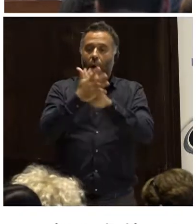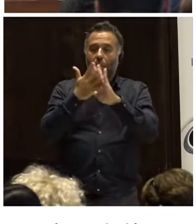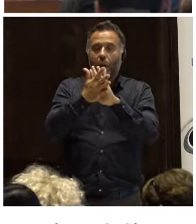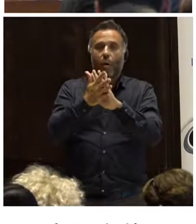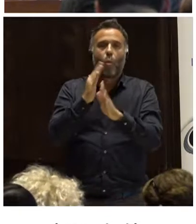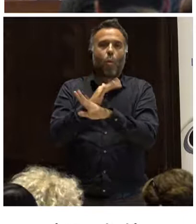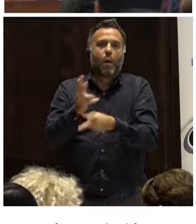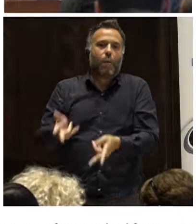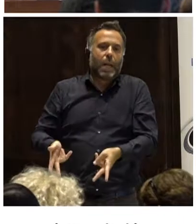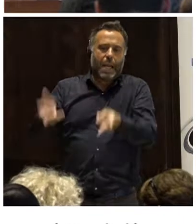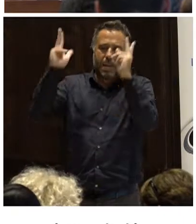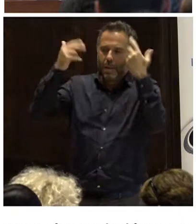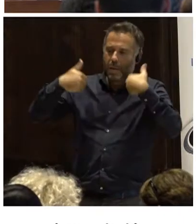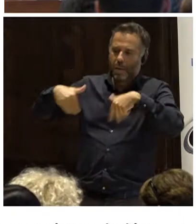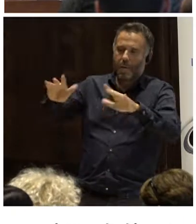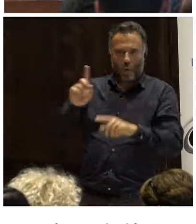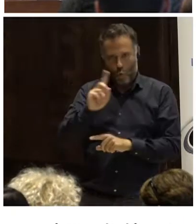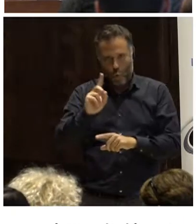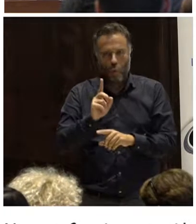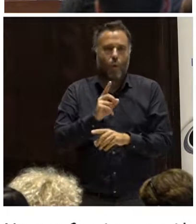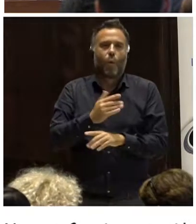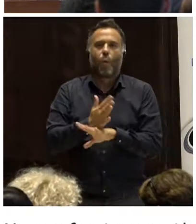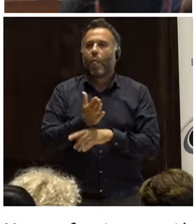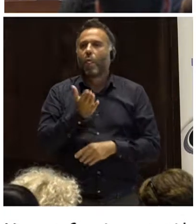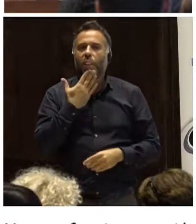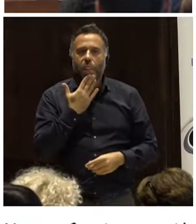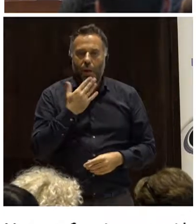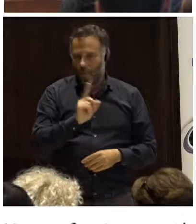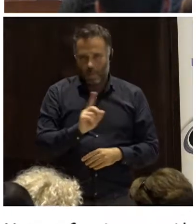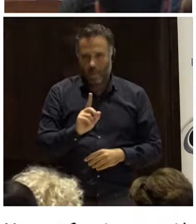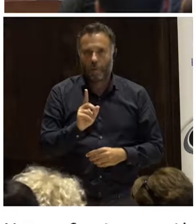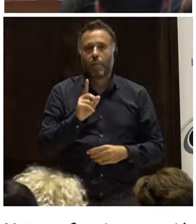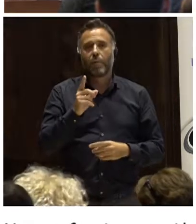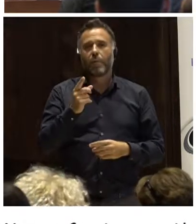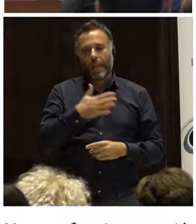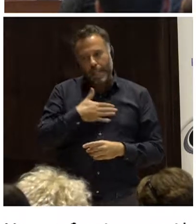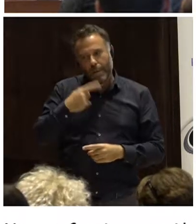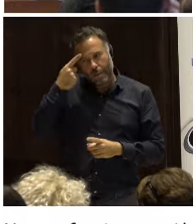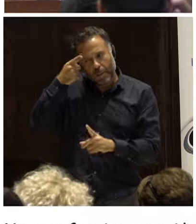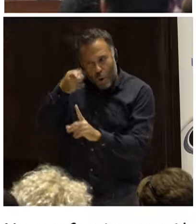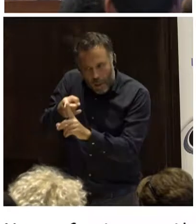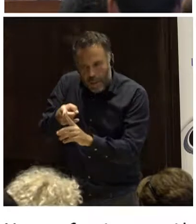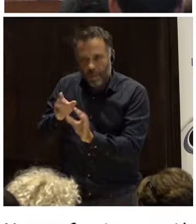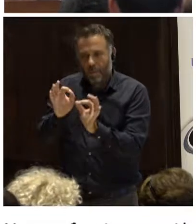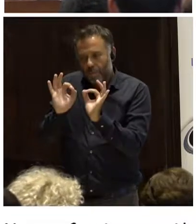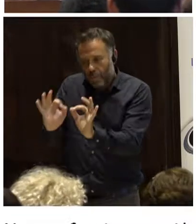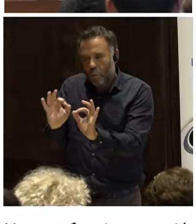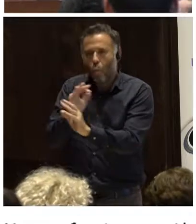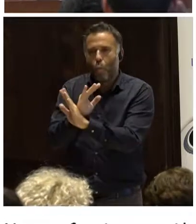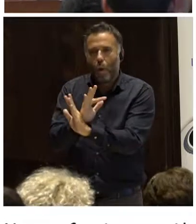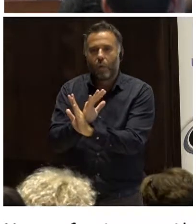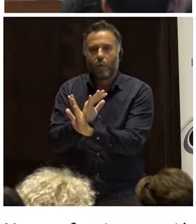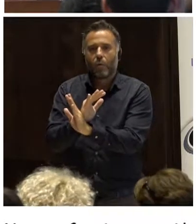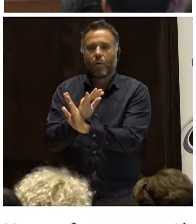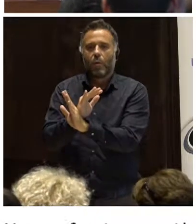be sure that it was clear that we are interested in that part of the play which does not have